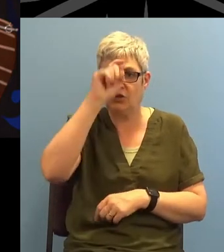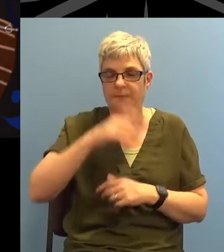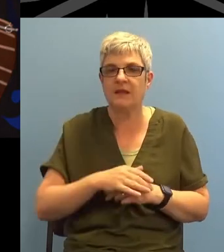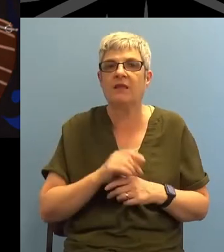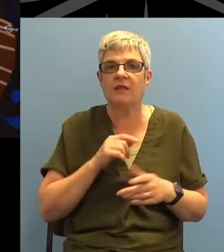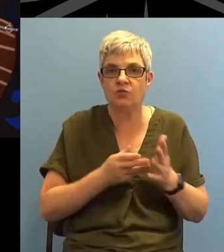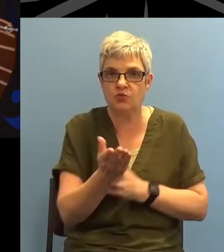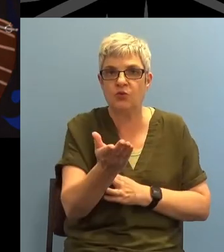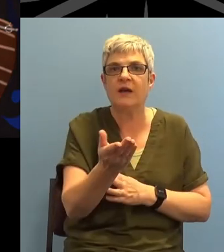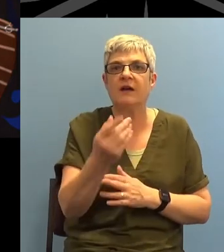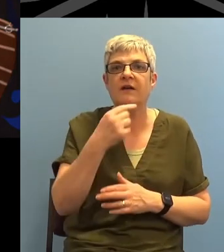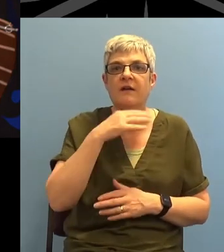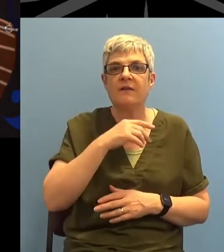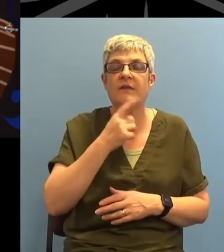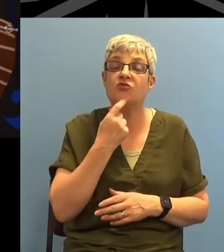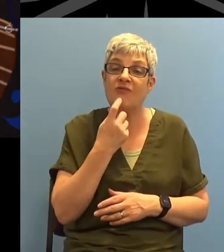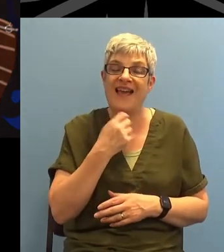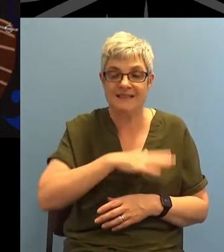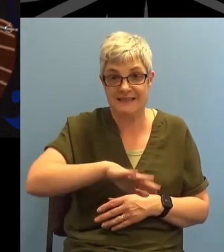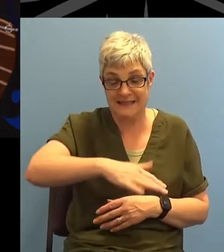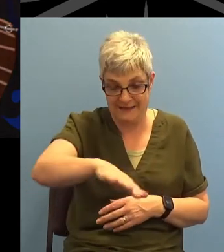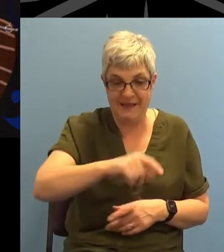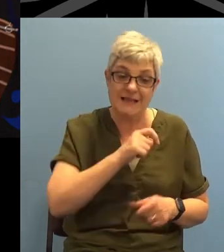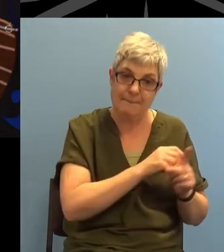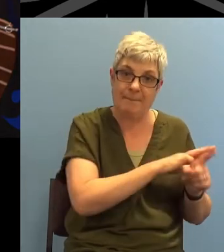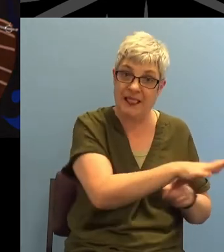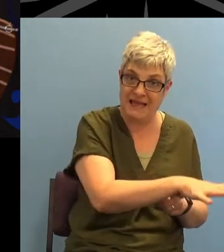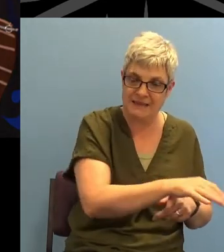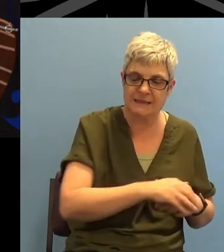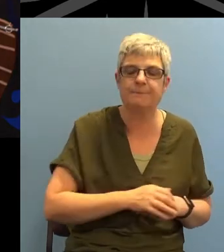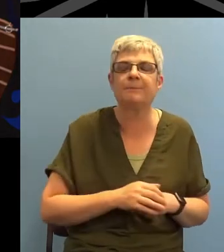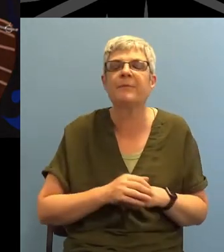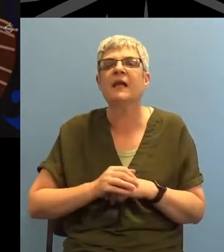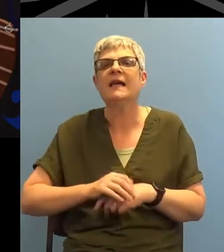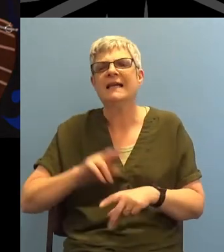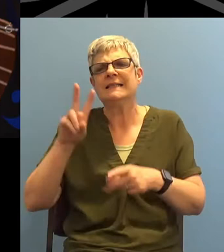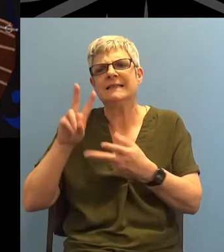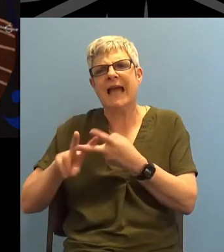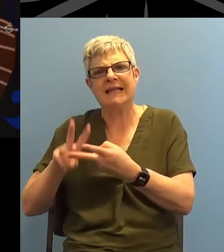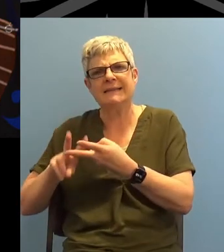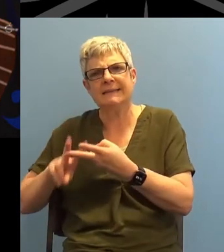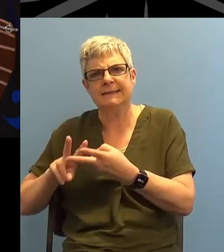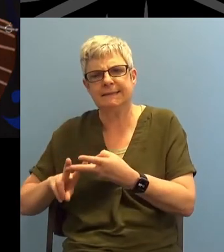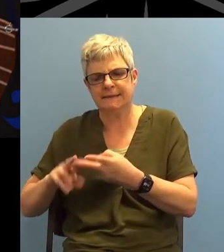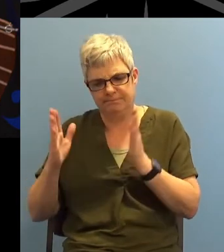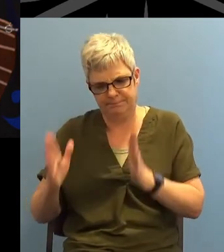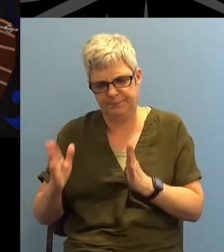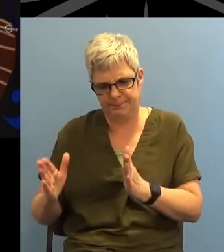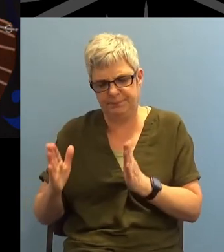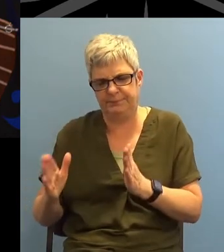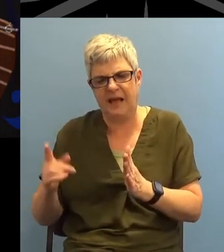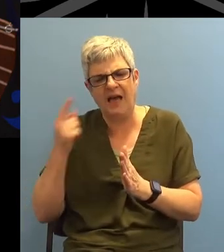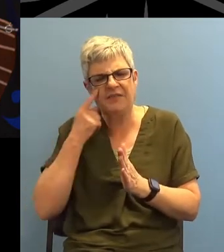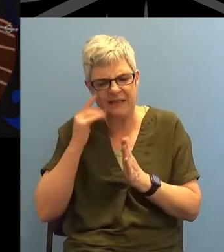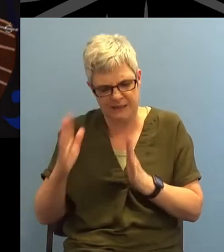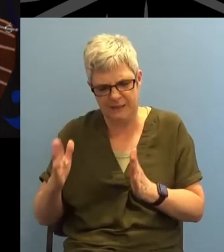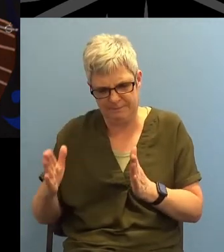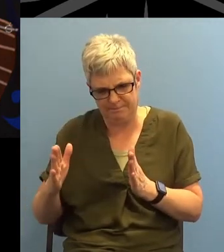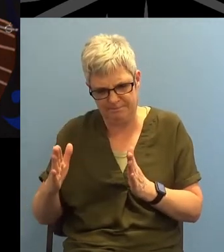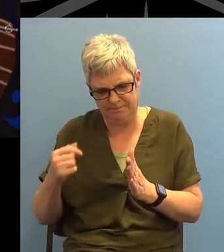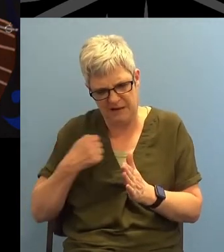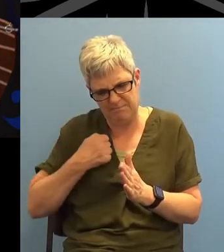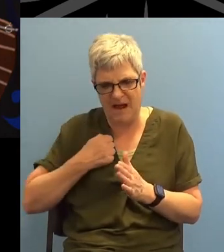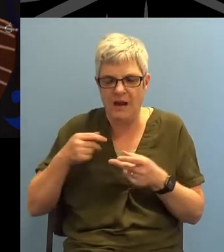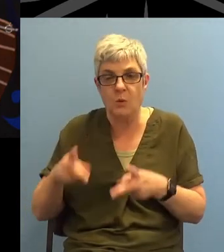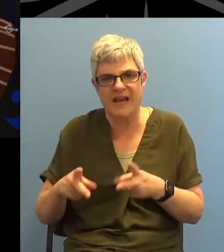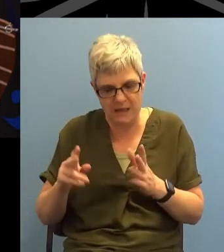Red Sea. That's the plagues bit. The second section I think of in my own little